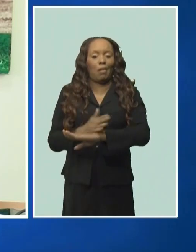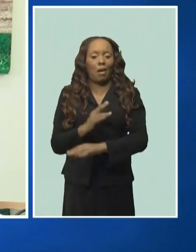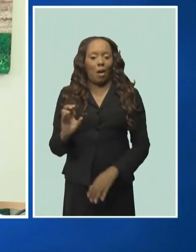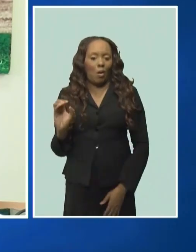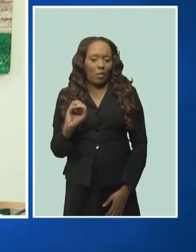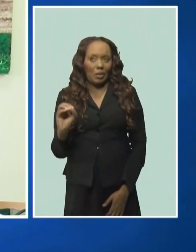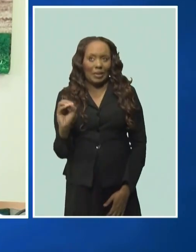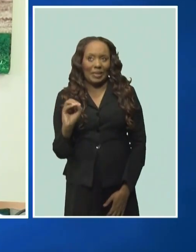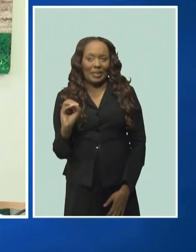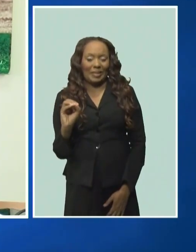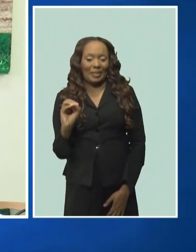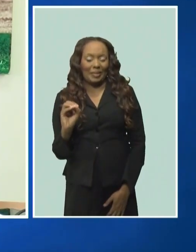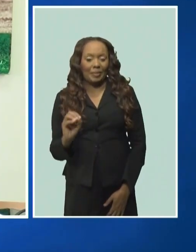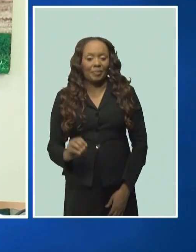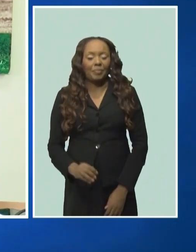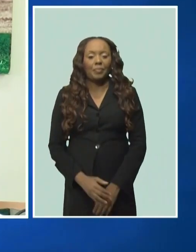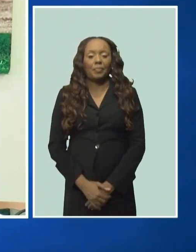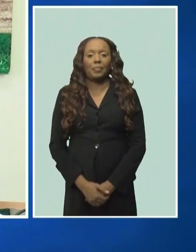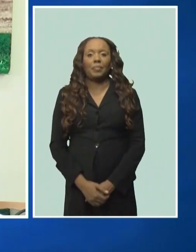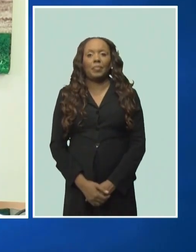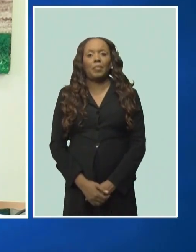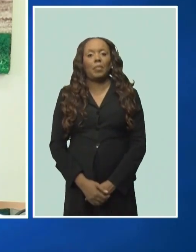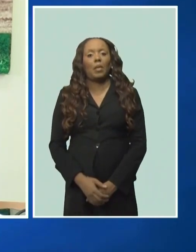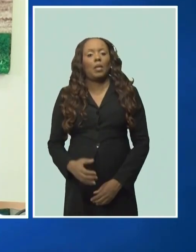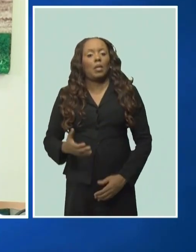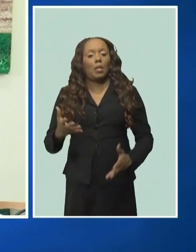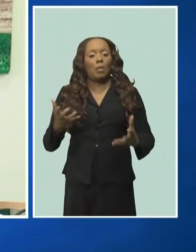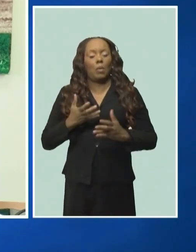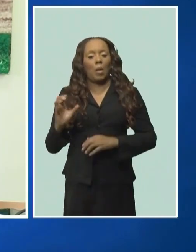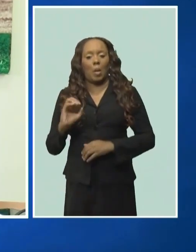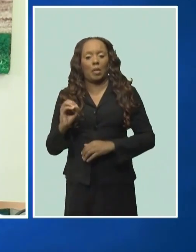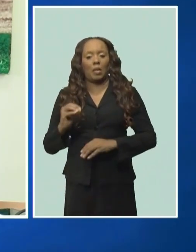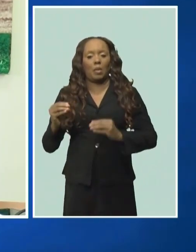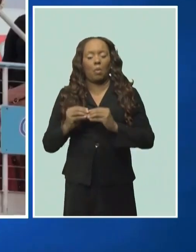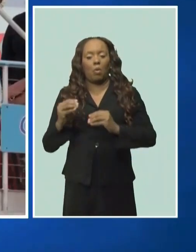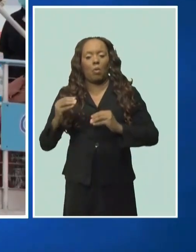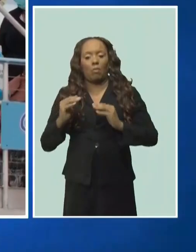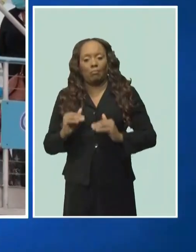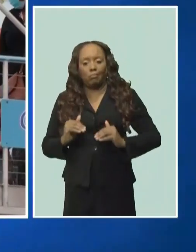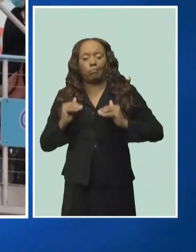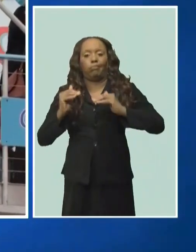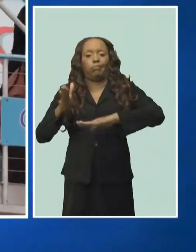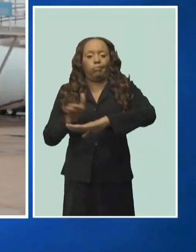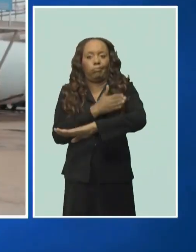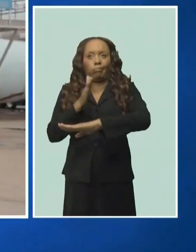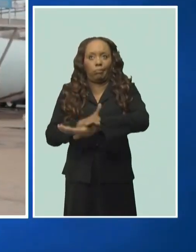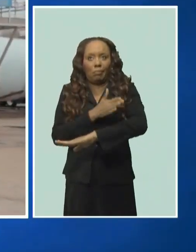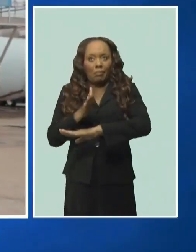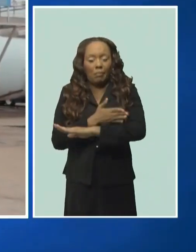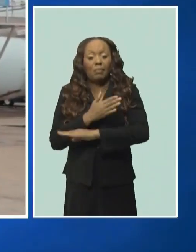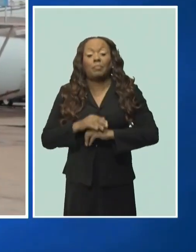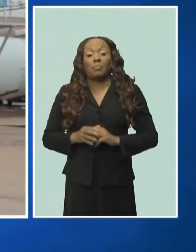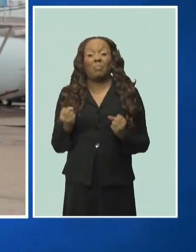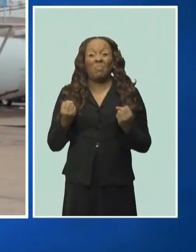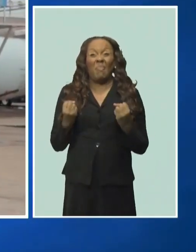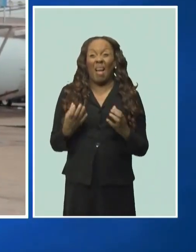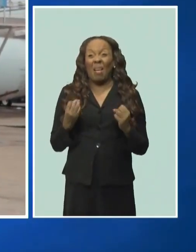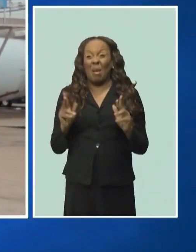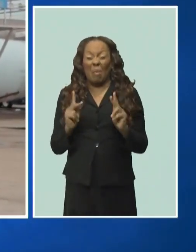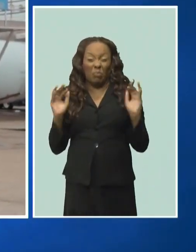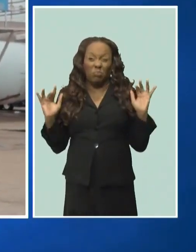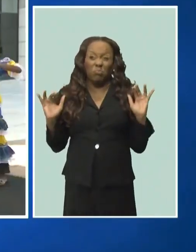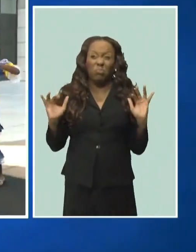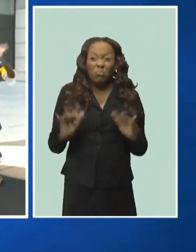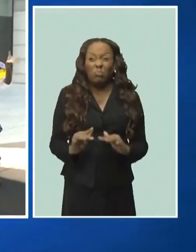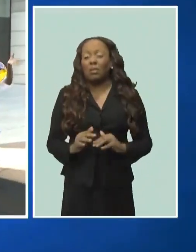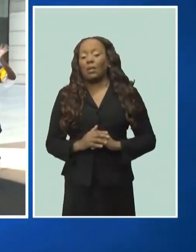Oistins to bring it up to the standard that we think it should be at. And with thousands of visitors expected on island, Mr.